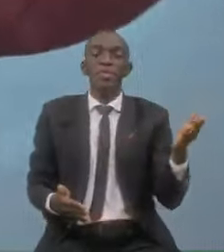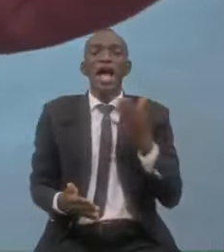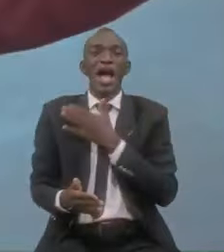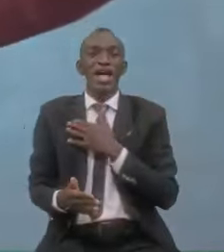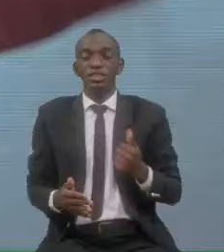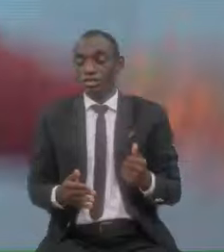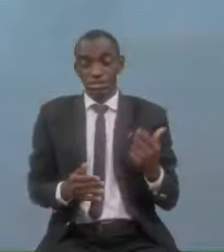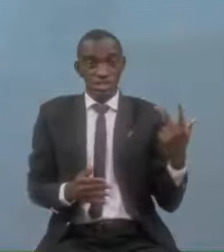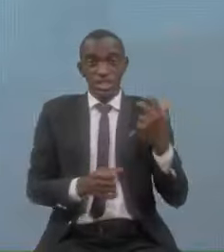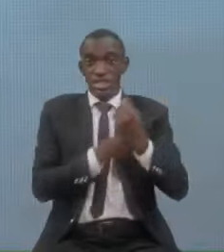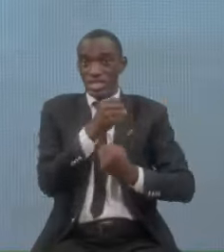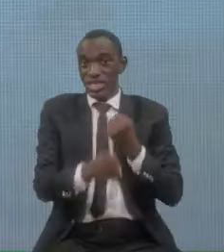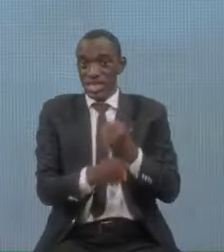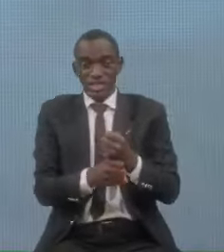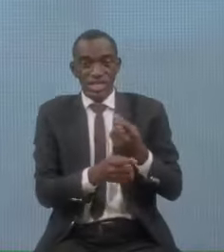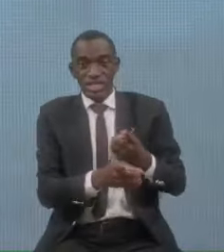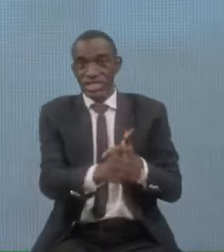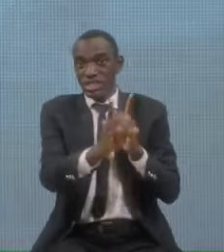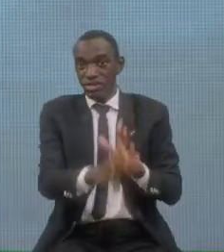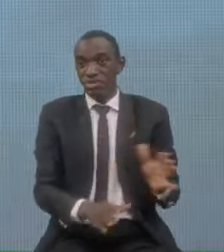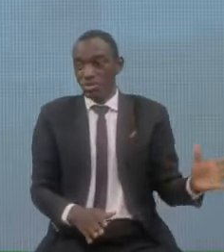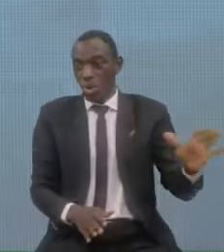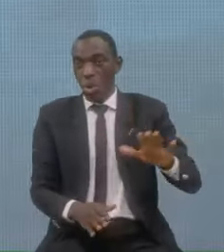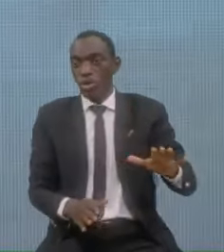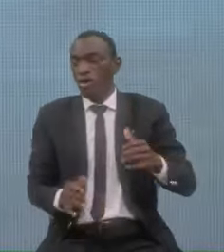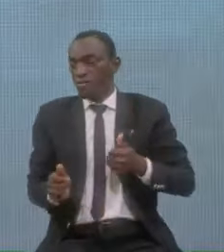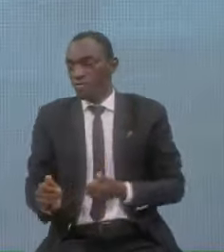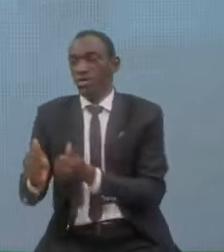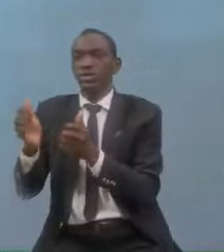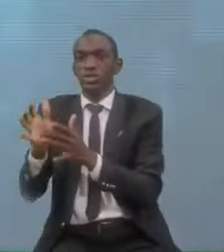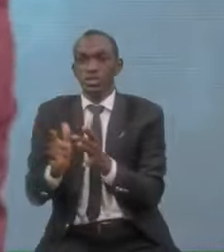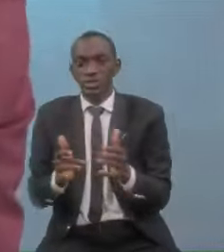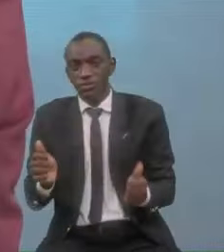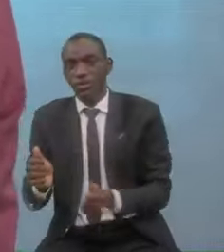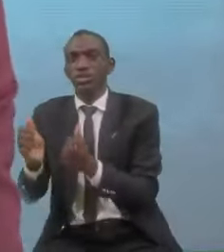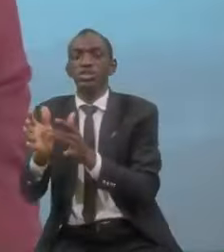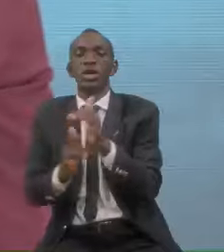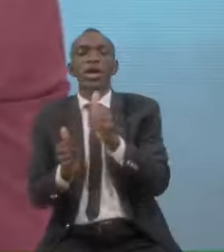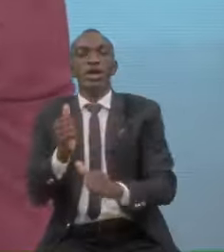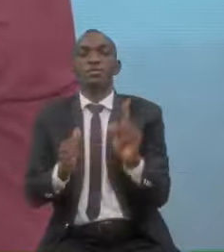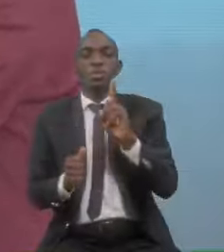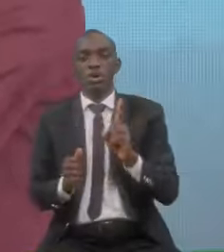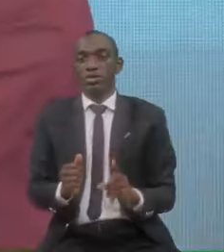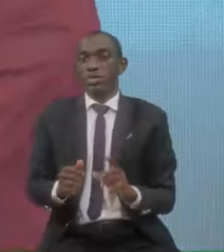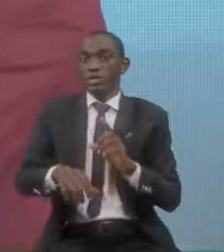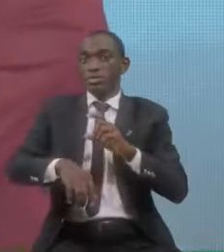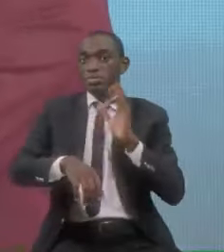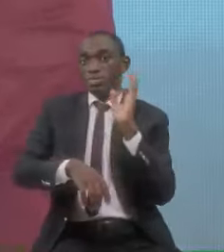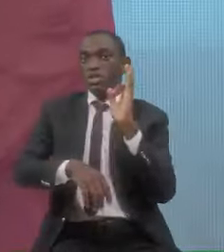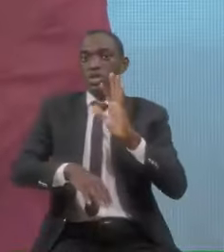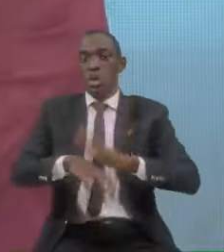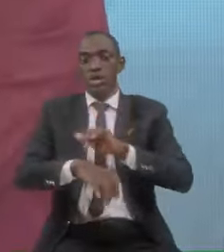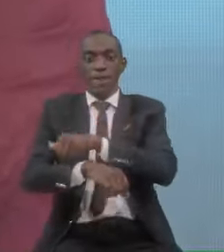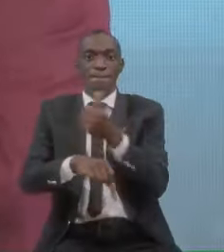They heard the sermon on the mount. They were there. They heard the sermon that he preached in Luke